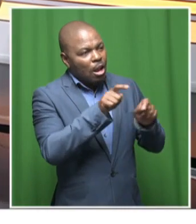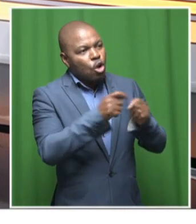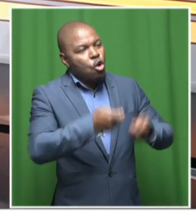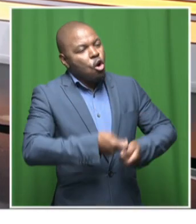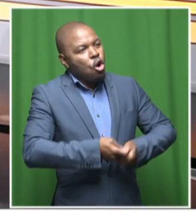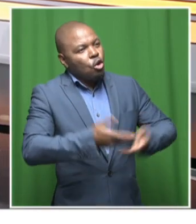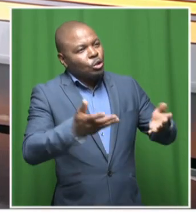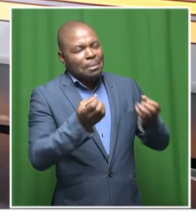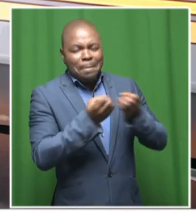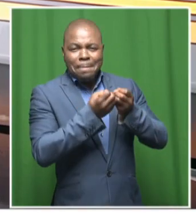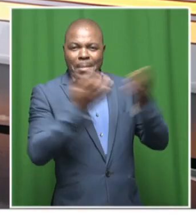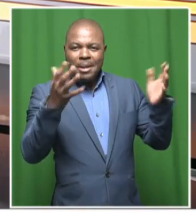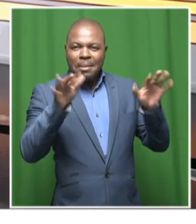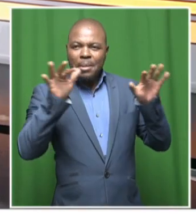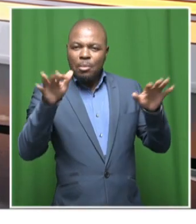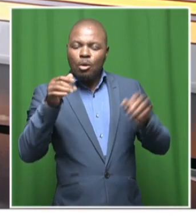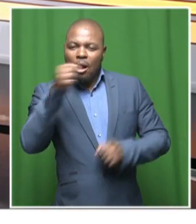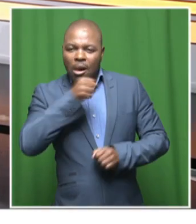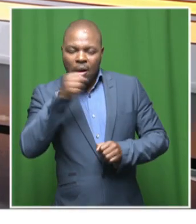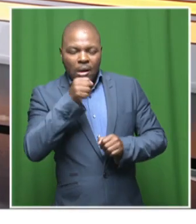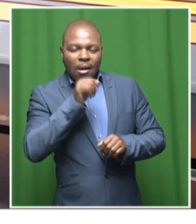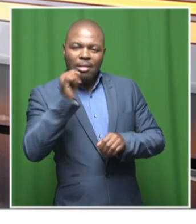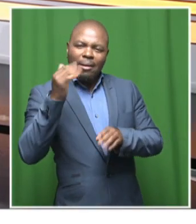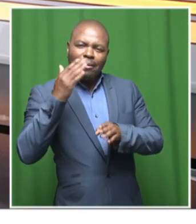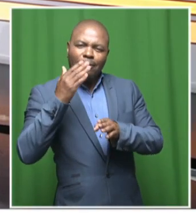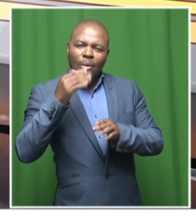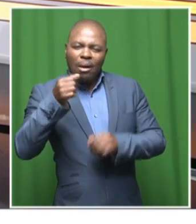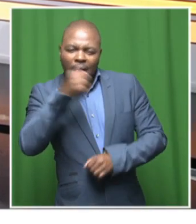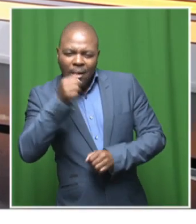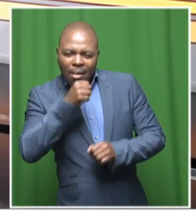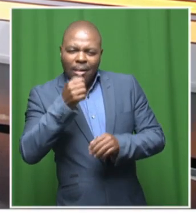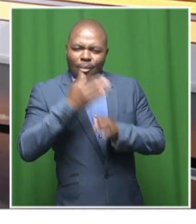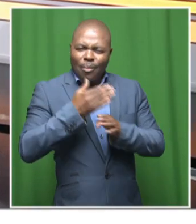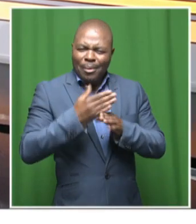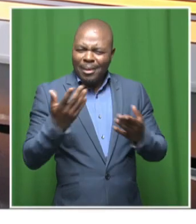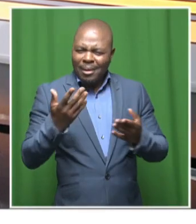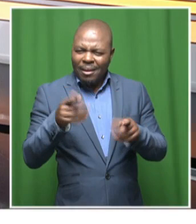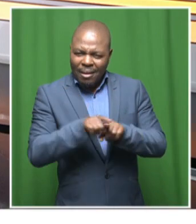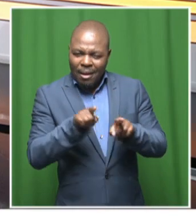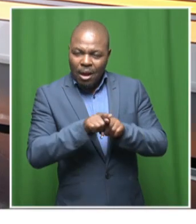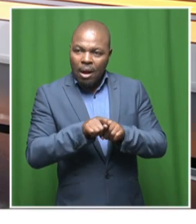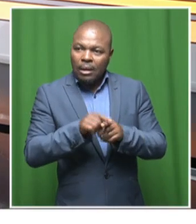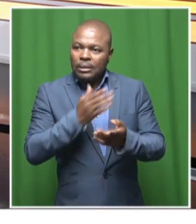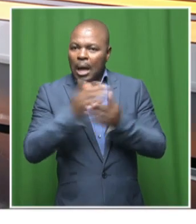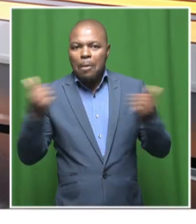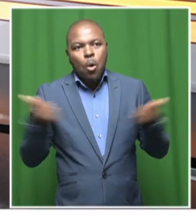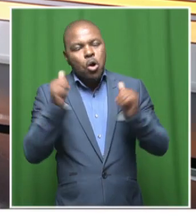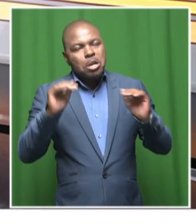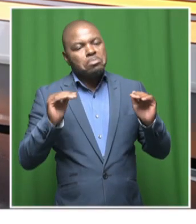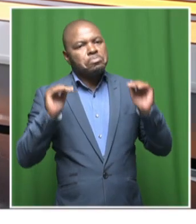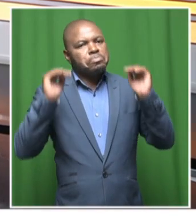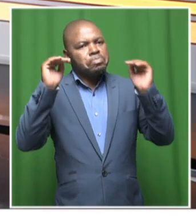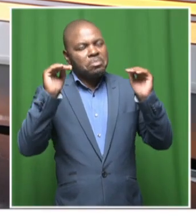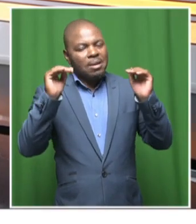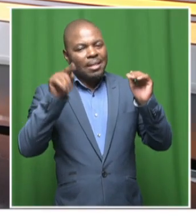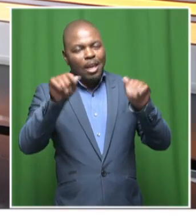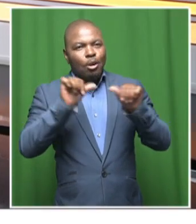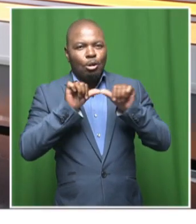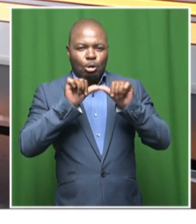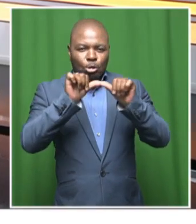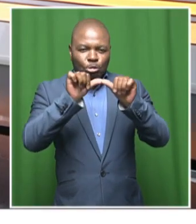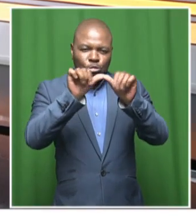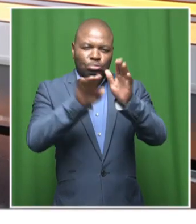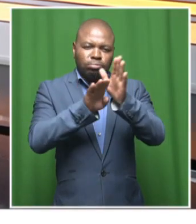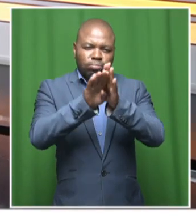for so many artists' careers, and it's also a platform for the already established artists to continue growing and expanding